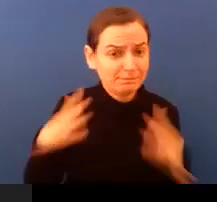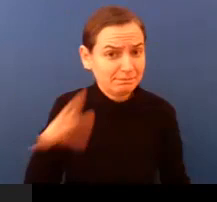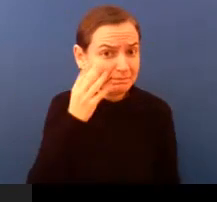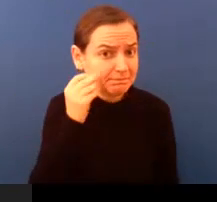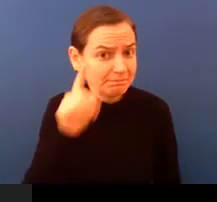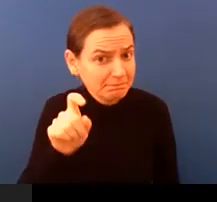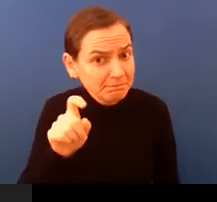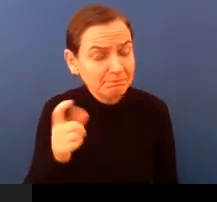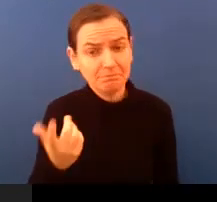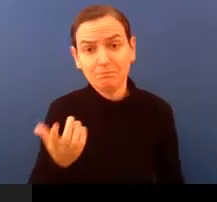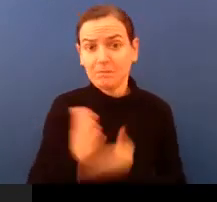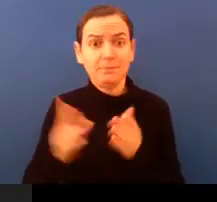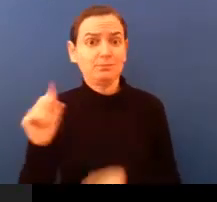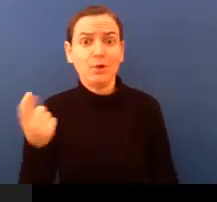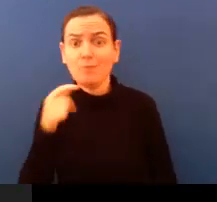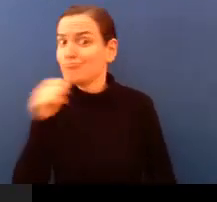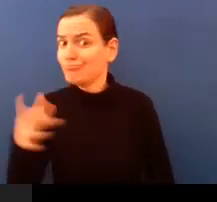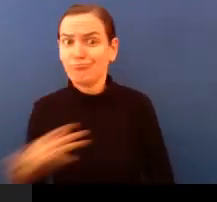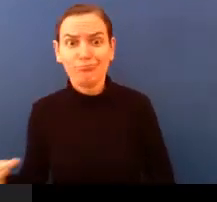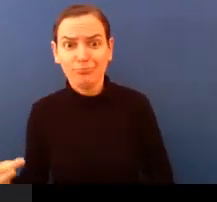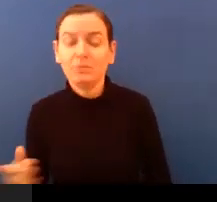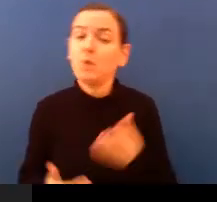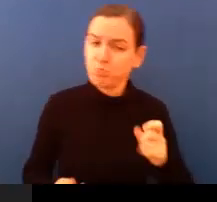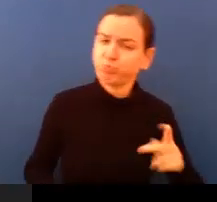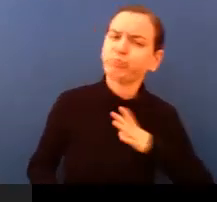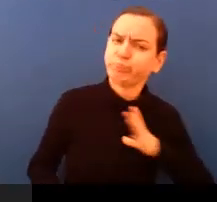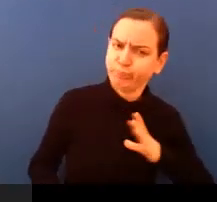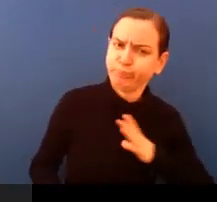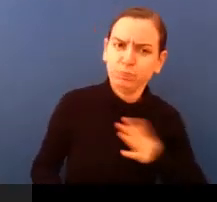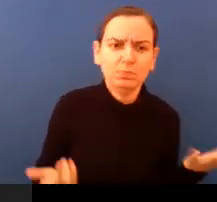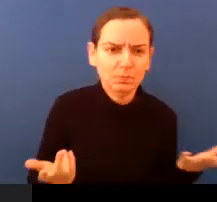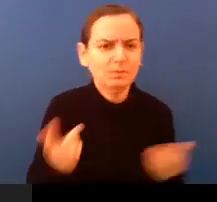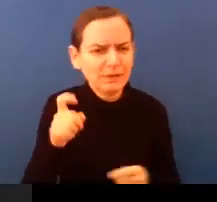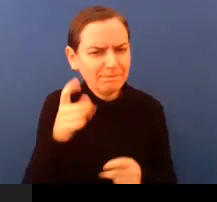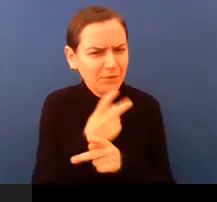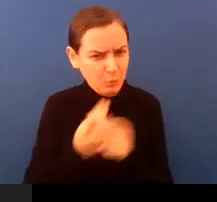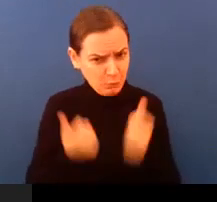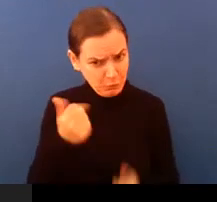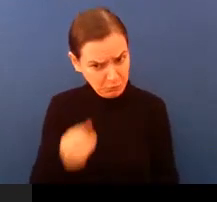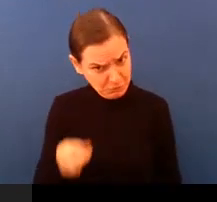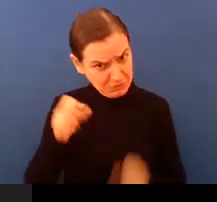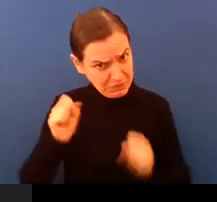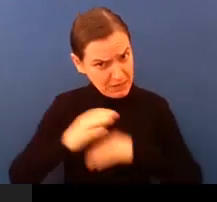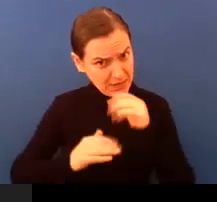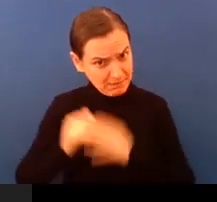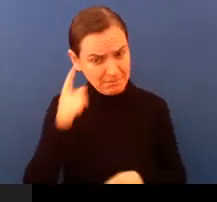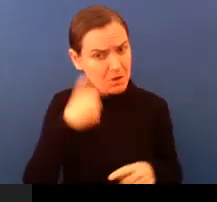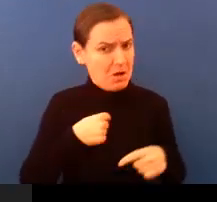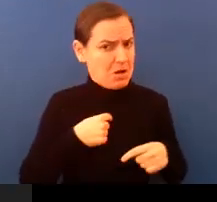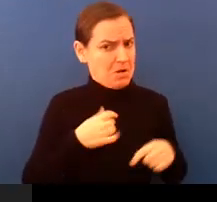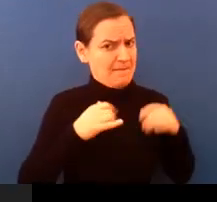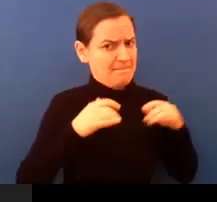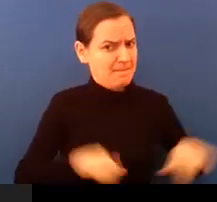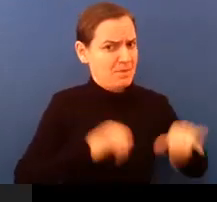You want to ask about the follow-up guide dog instructor visit policies. If there are any guide dog issues